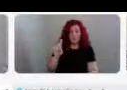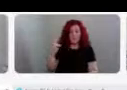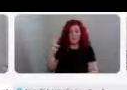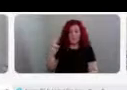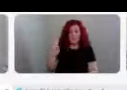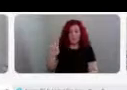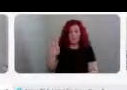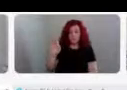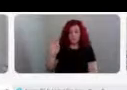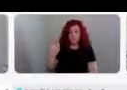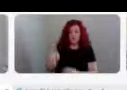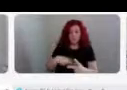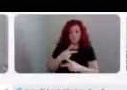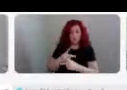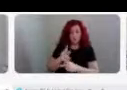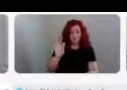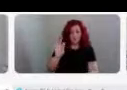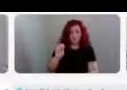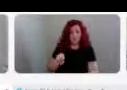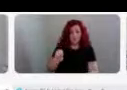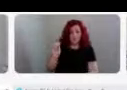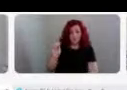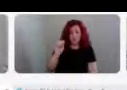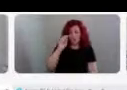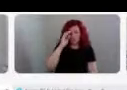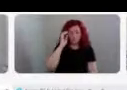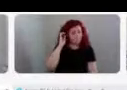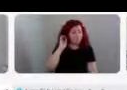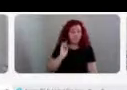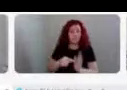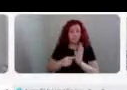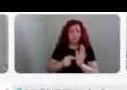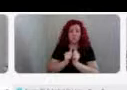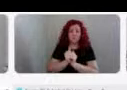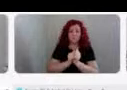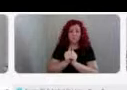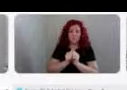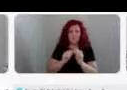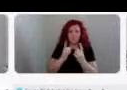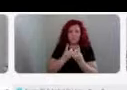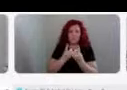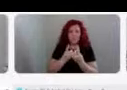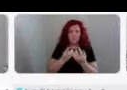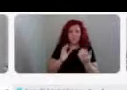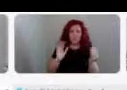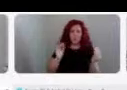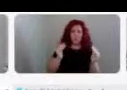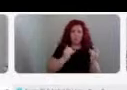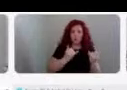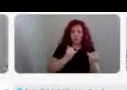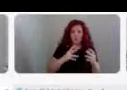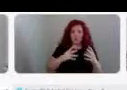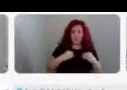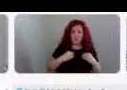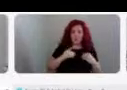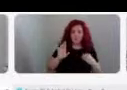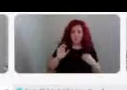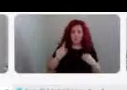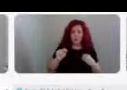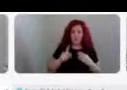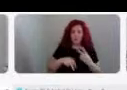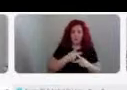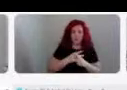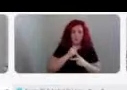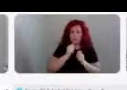draft version 9.0 which outlines the competitive district over the currently accepted draft version which is